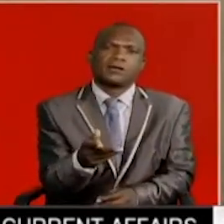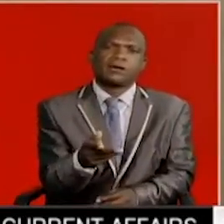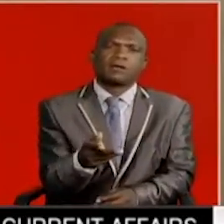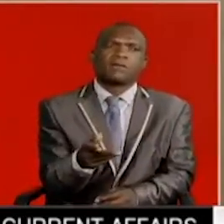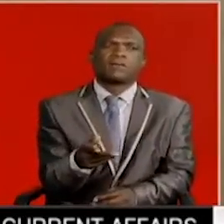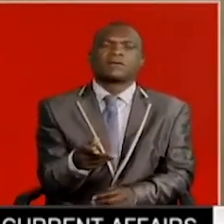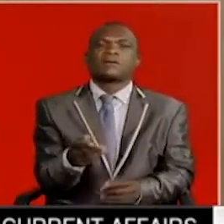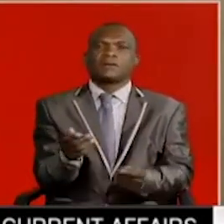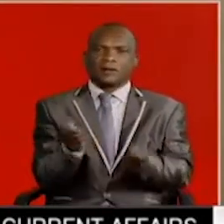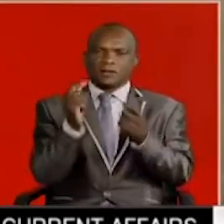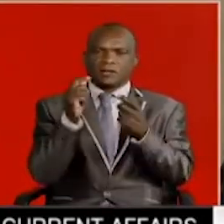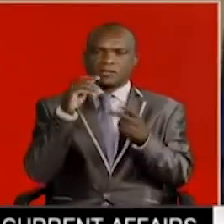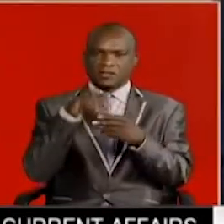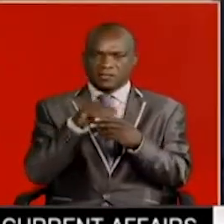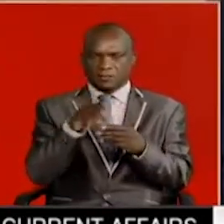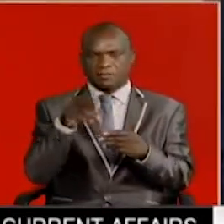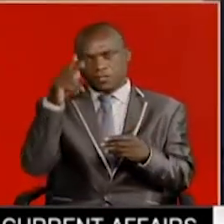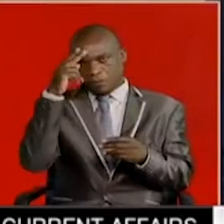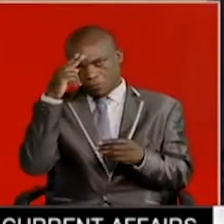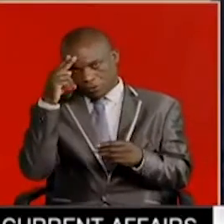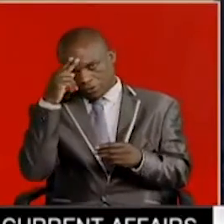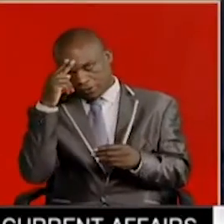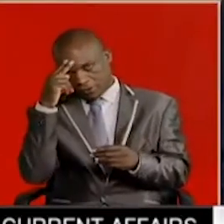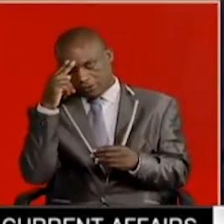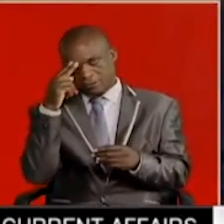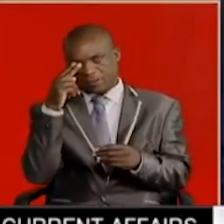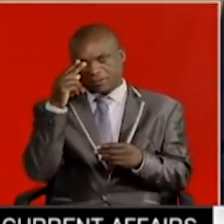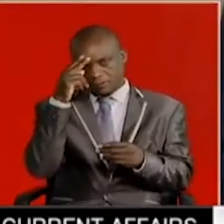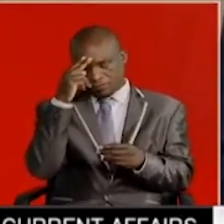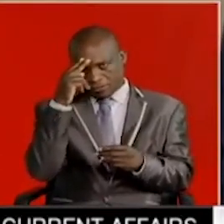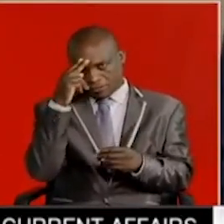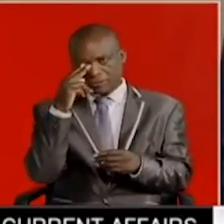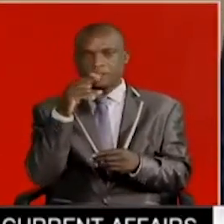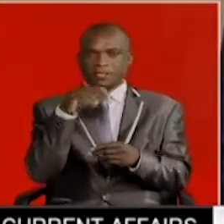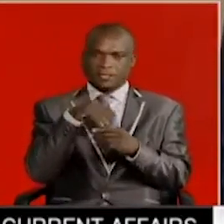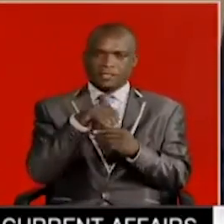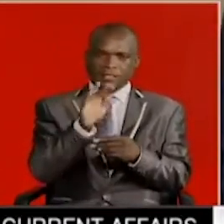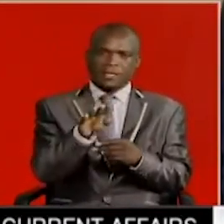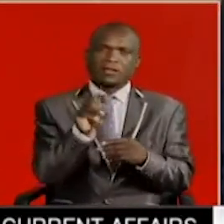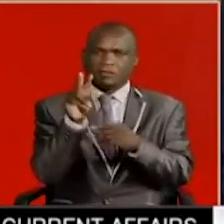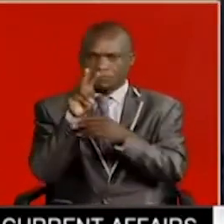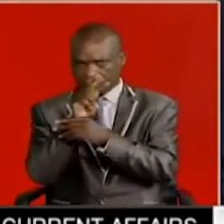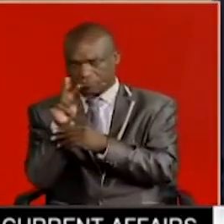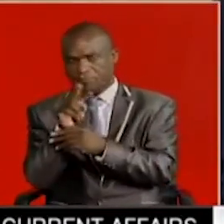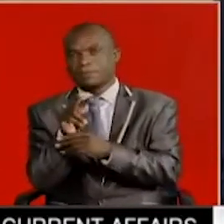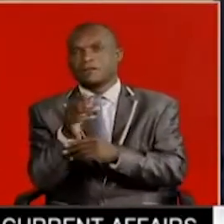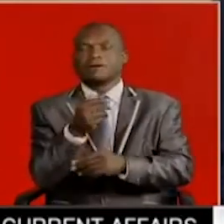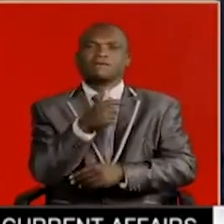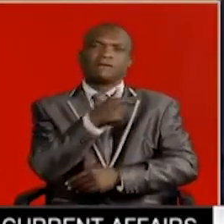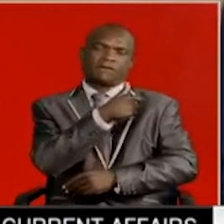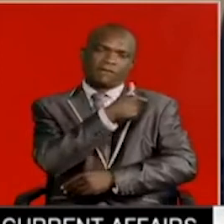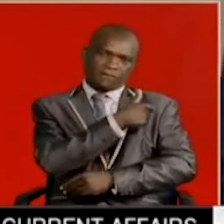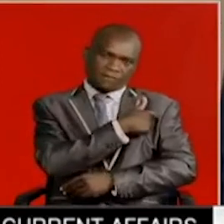There will be police escorts accompanying Zimbabwe expanded program on immunization ZEP